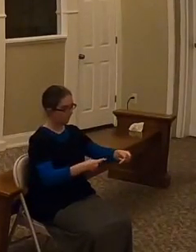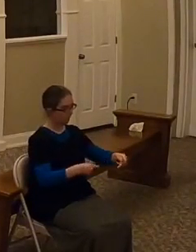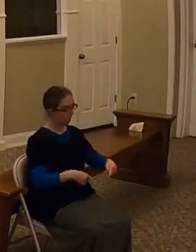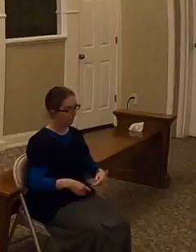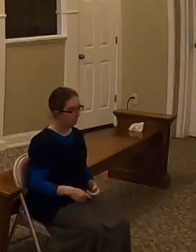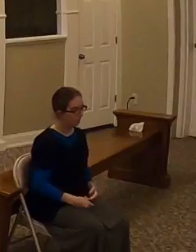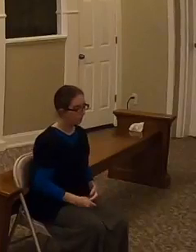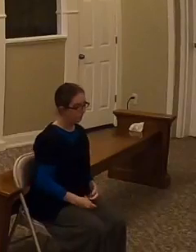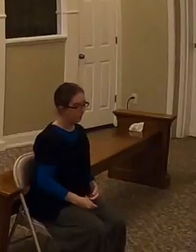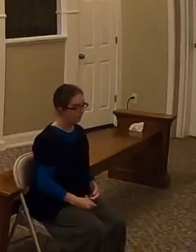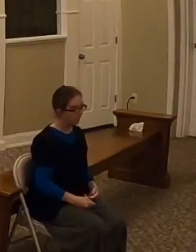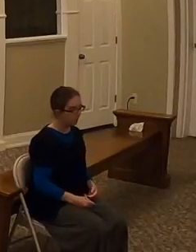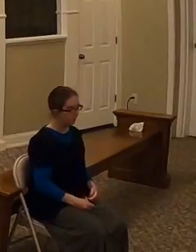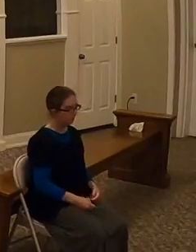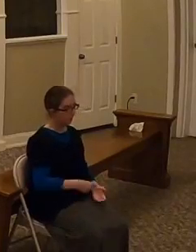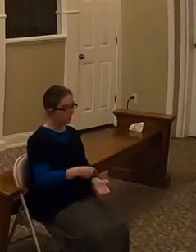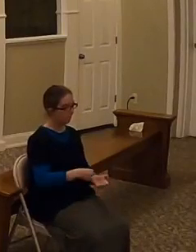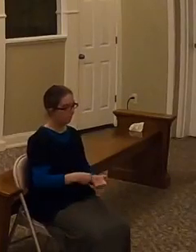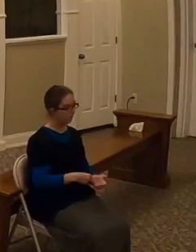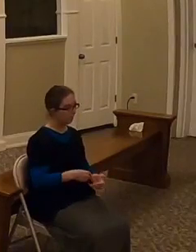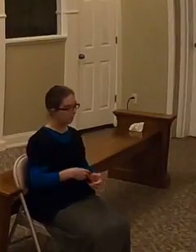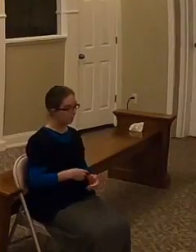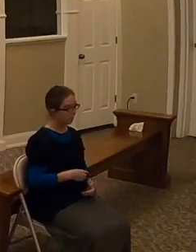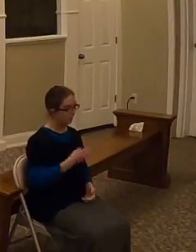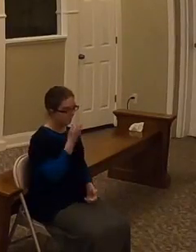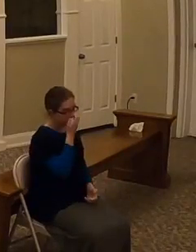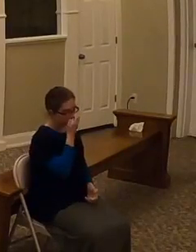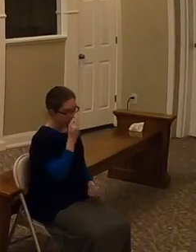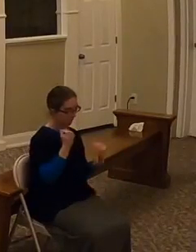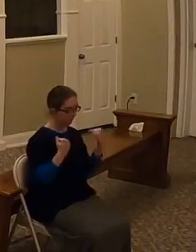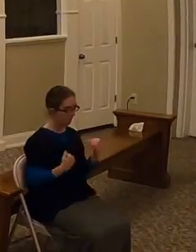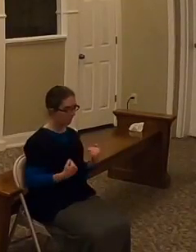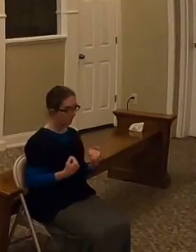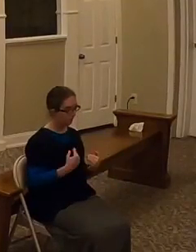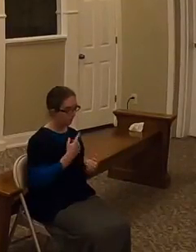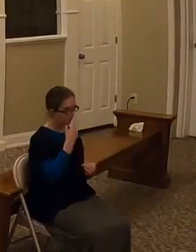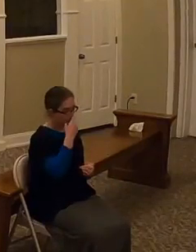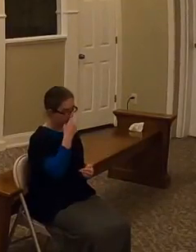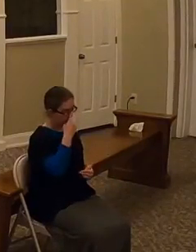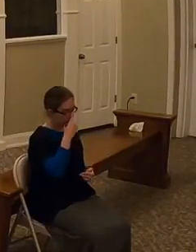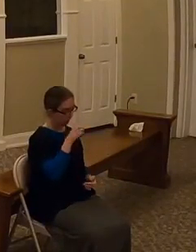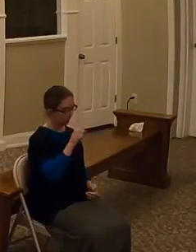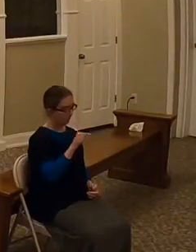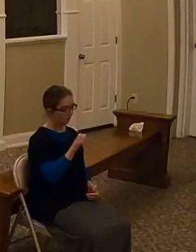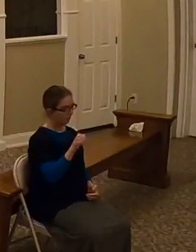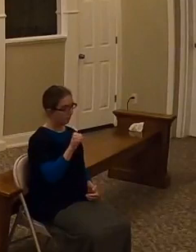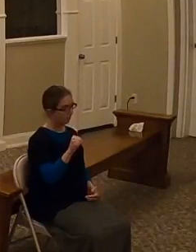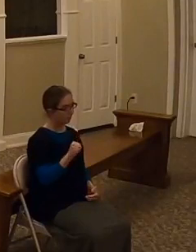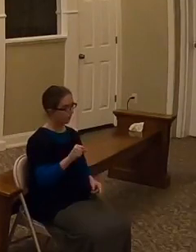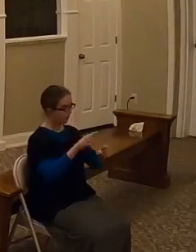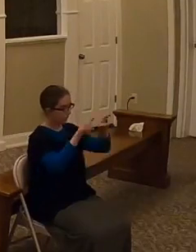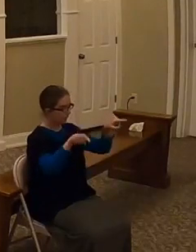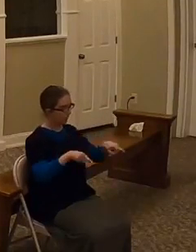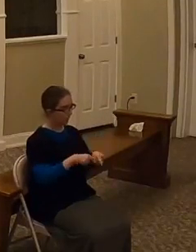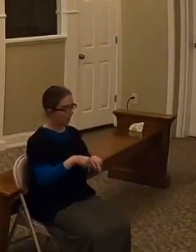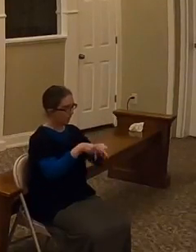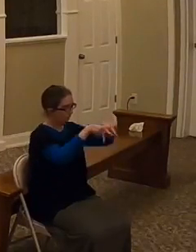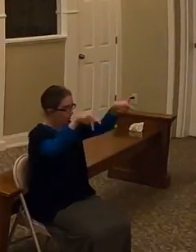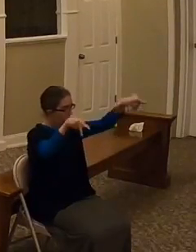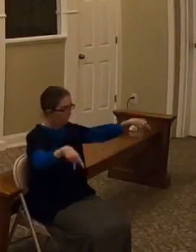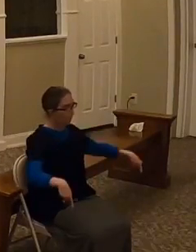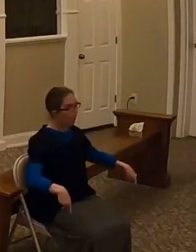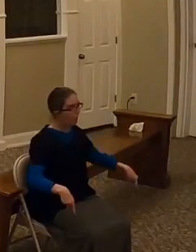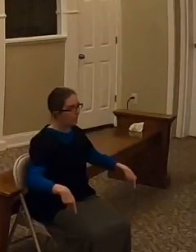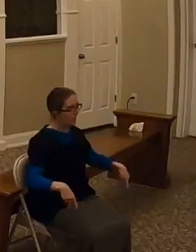lot. The side of the church faced that parking lot had a glass front, and there was a pulpit up